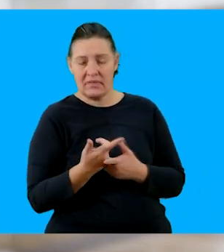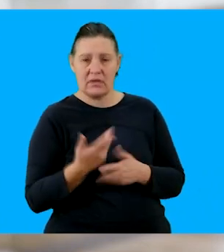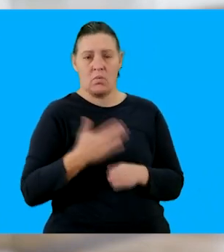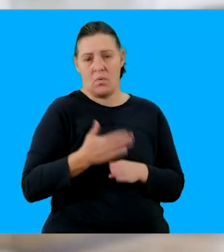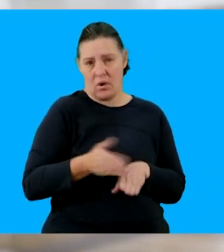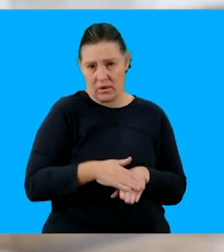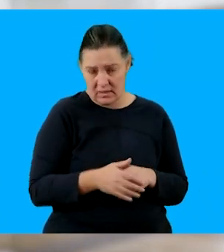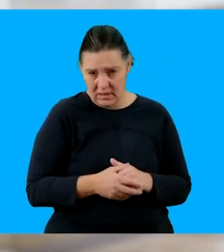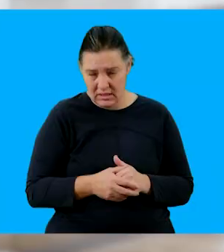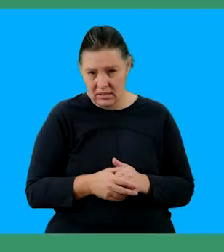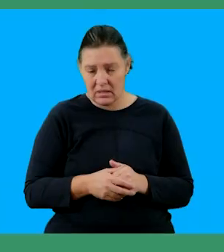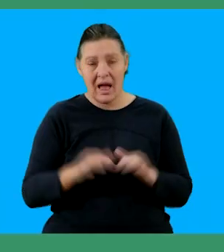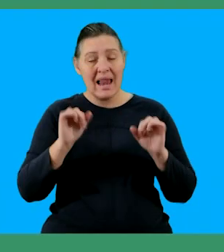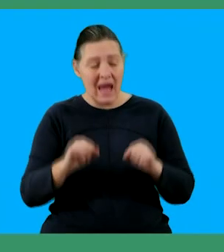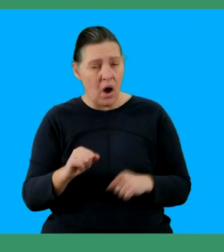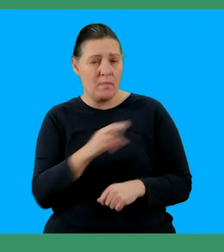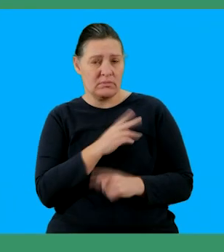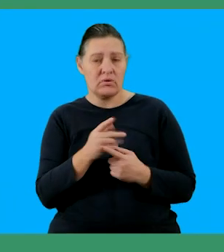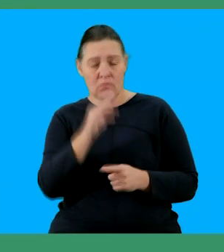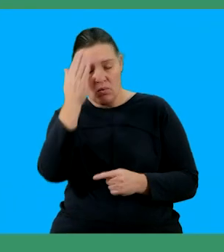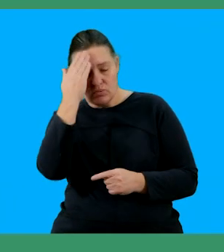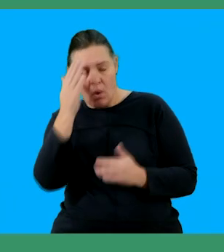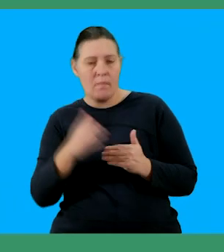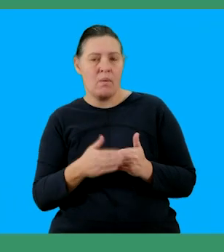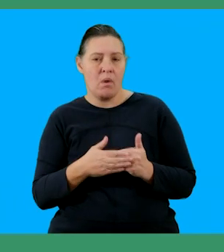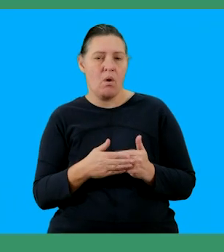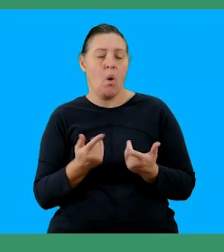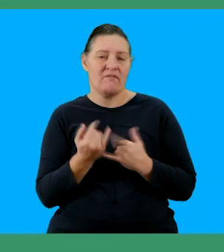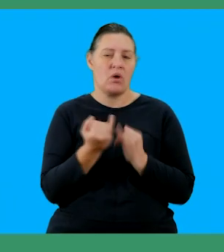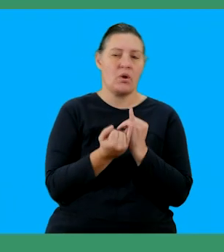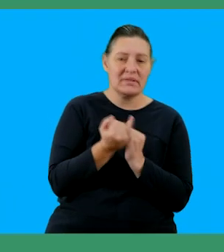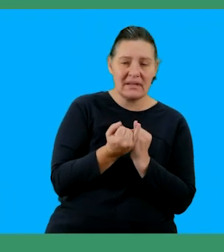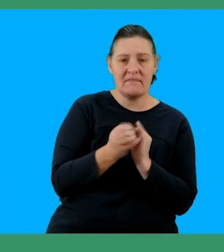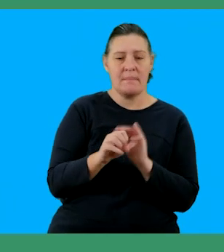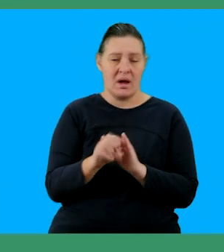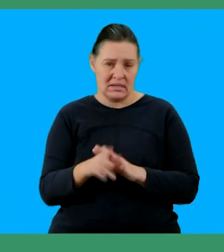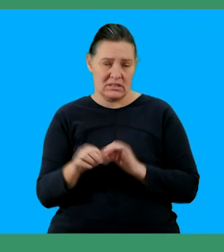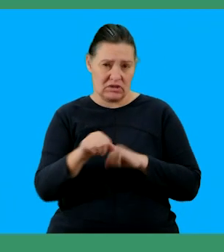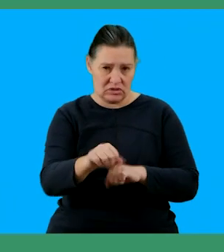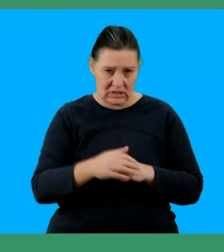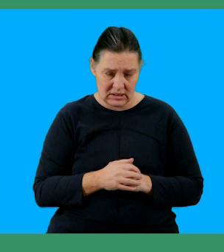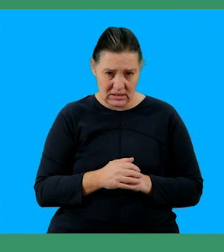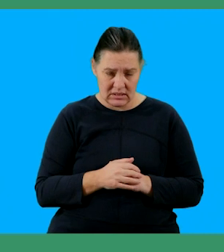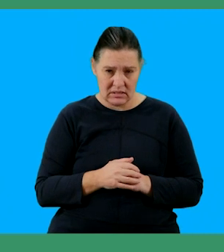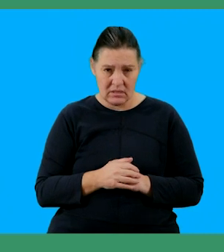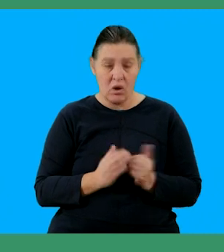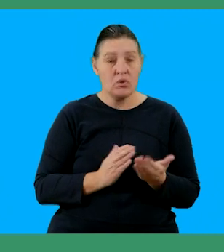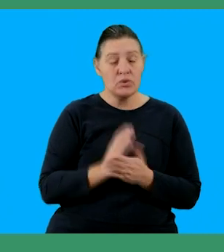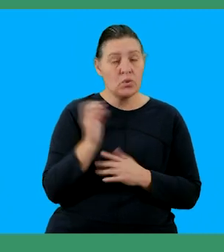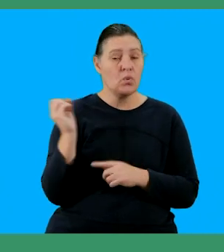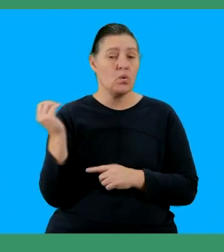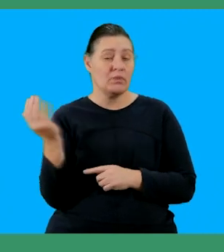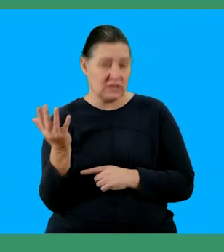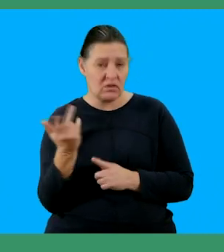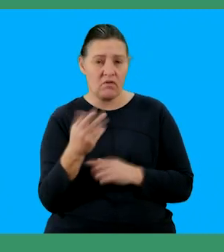that we operate in. Allow management to know more about competitive marketing strategies. So through